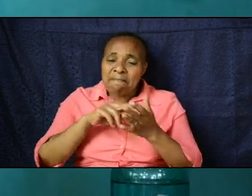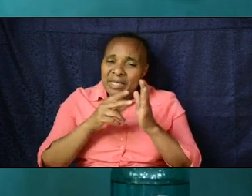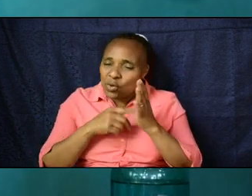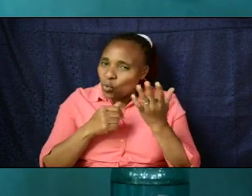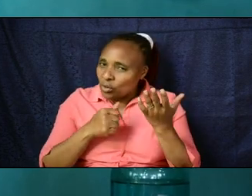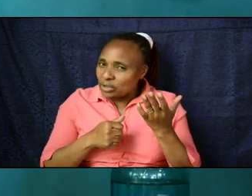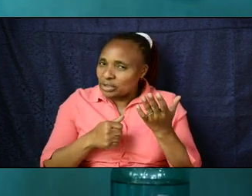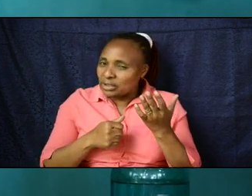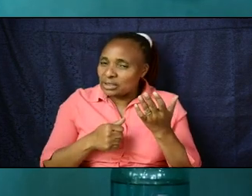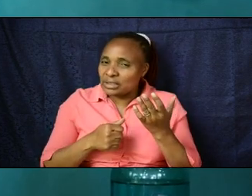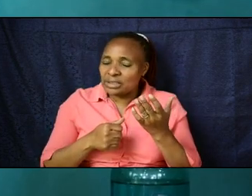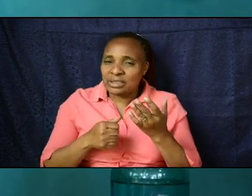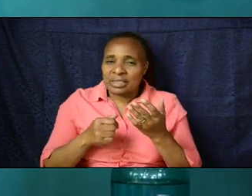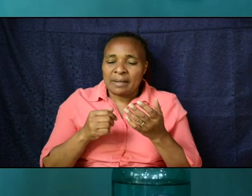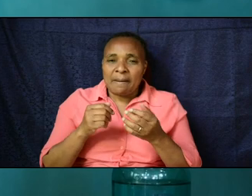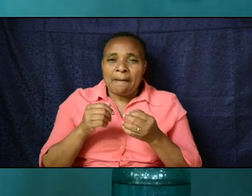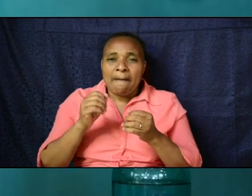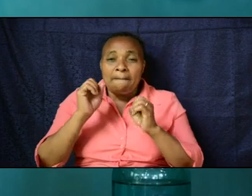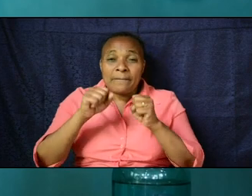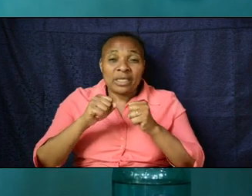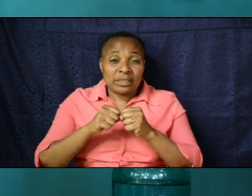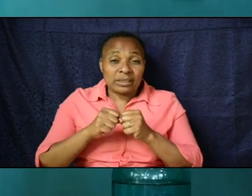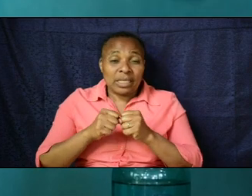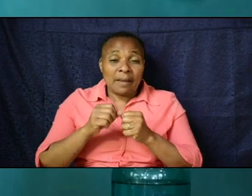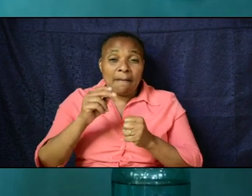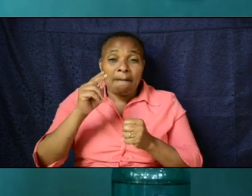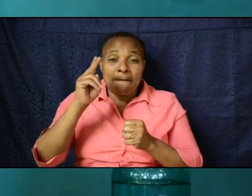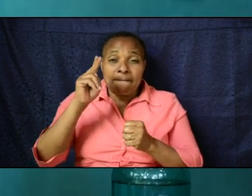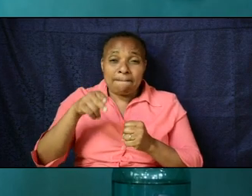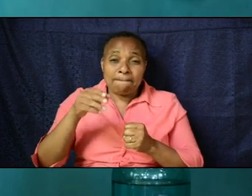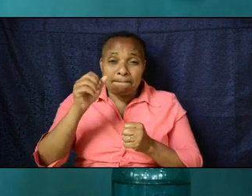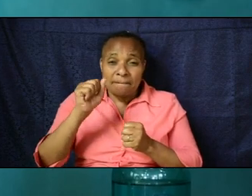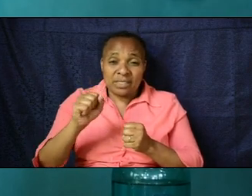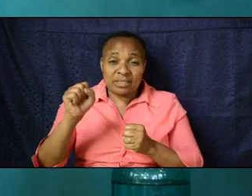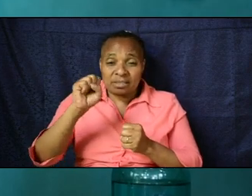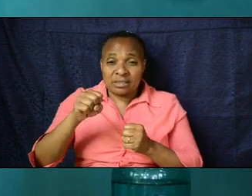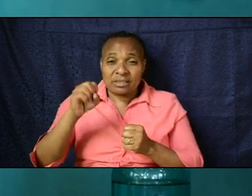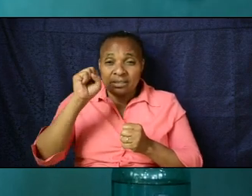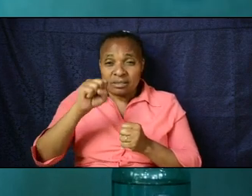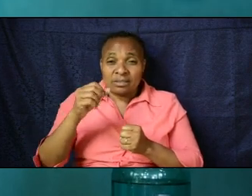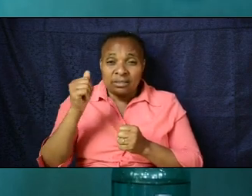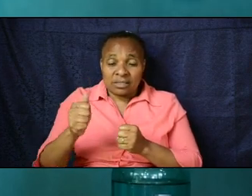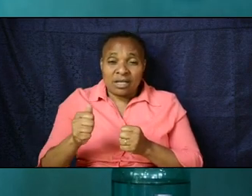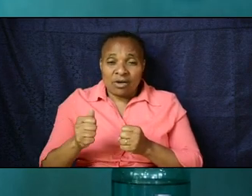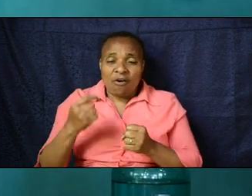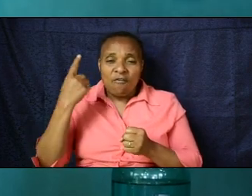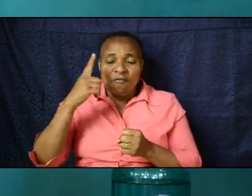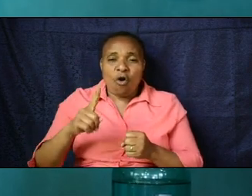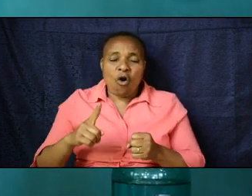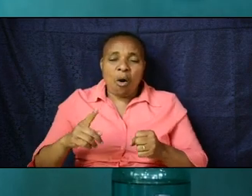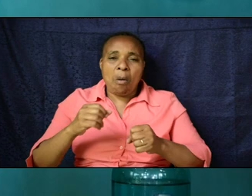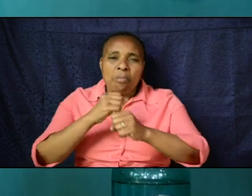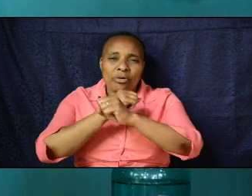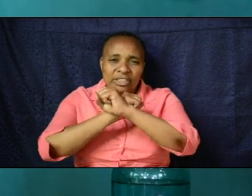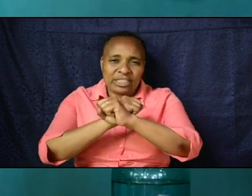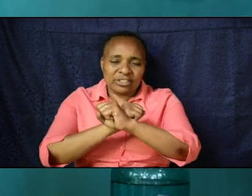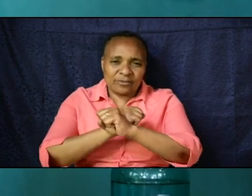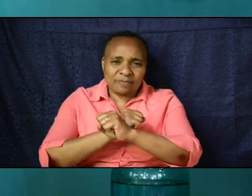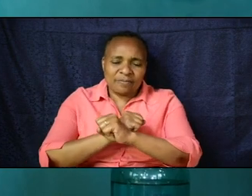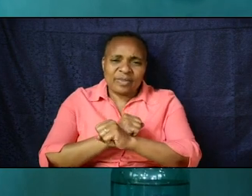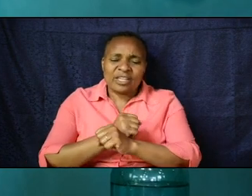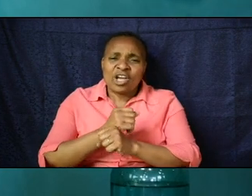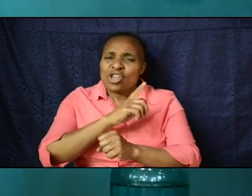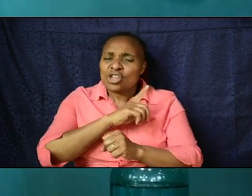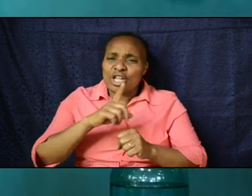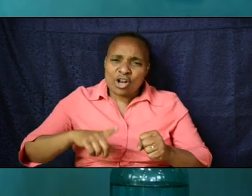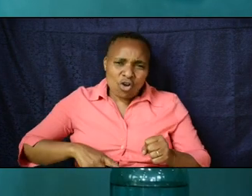is Pesah. And Pesah, it's a verb which refers to protection. So the Lord did not